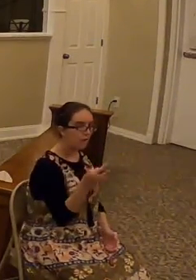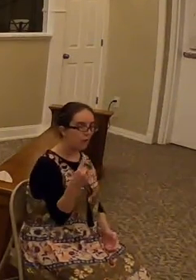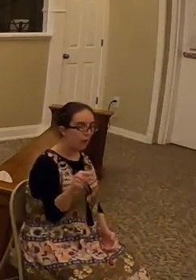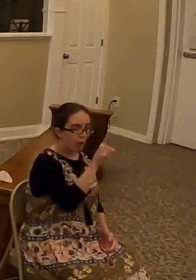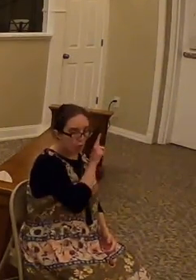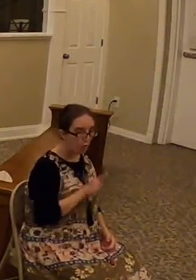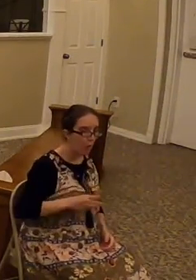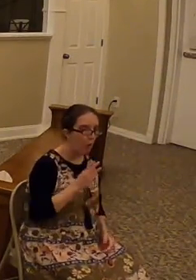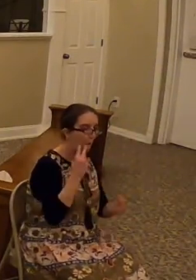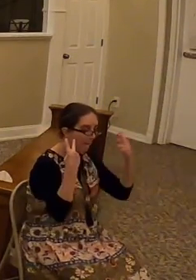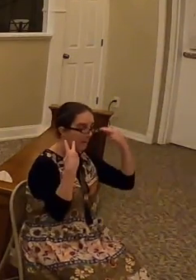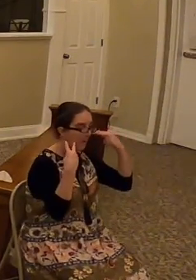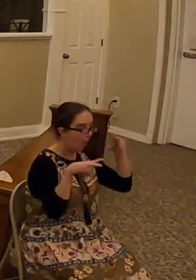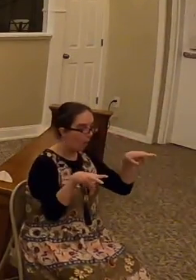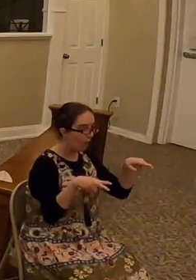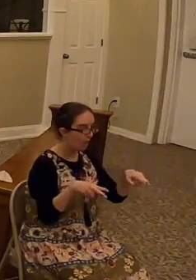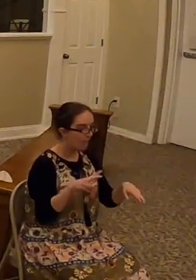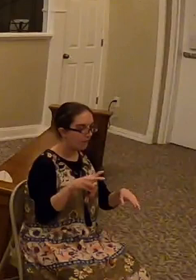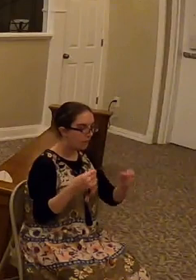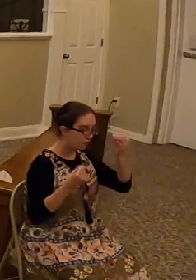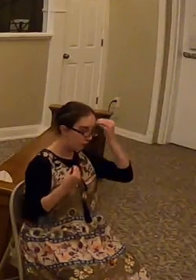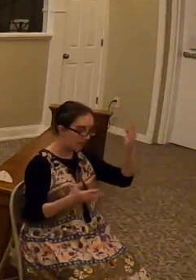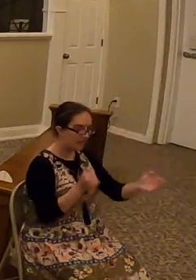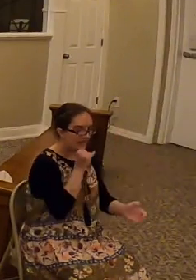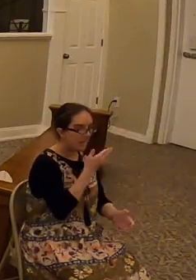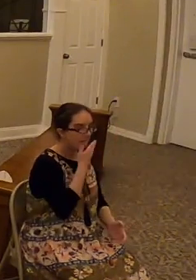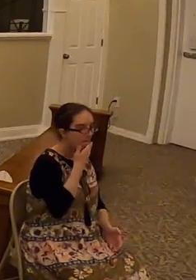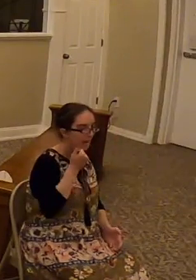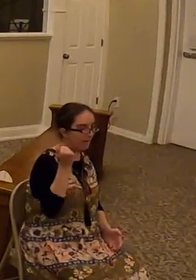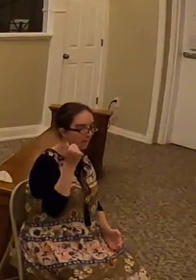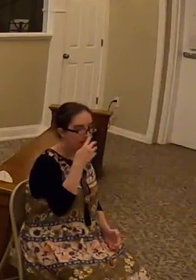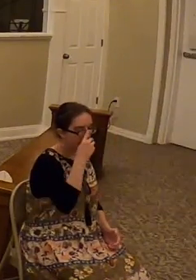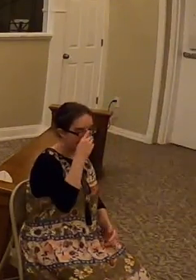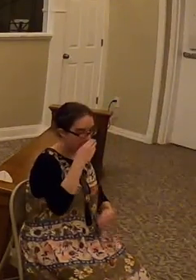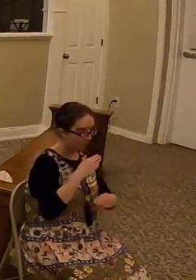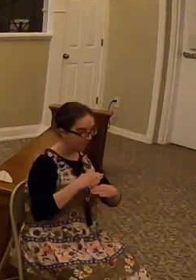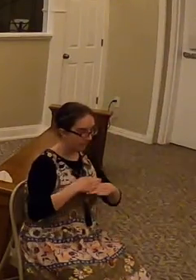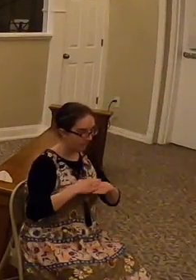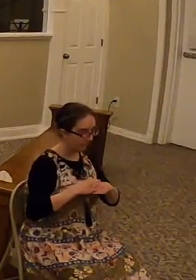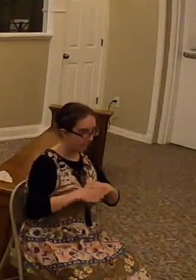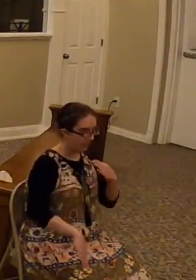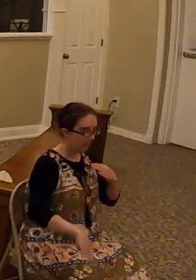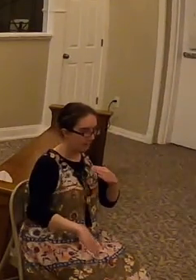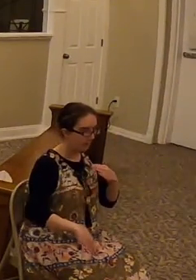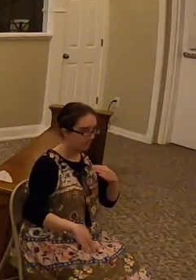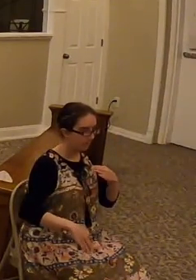Lord? Behold, to obey is better